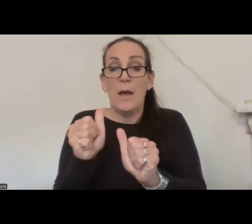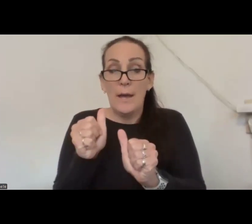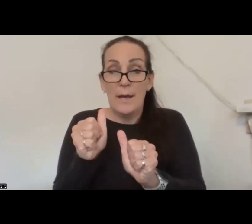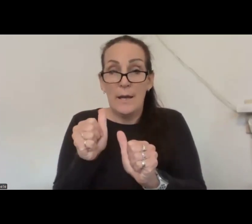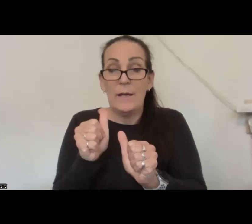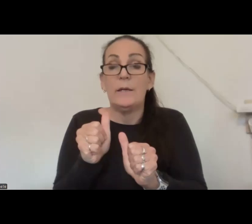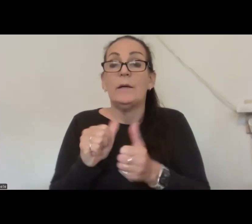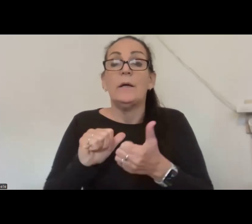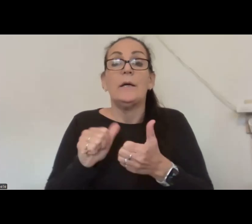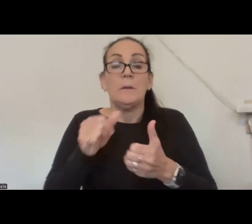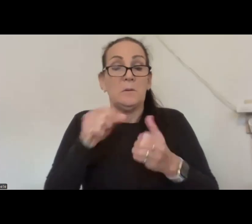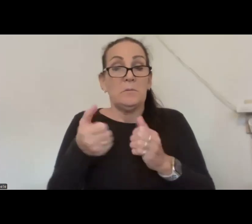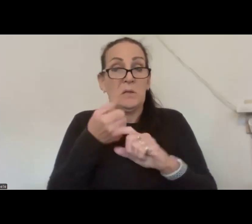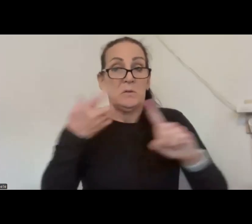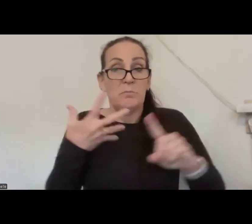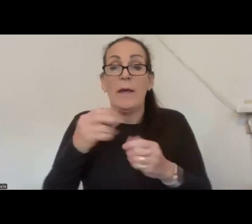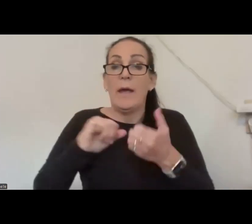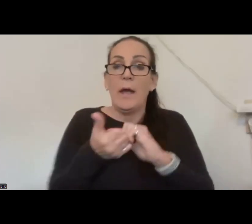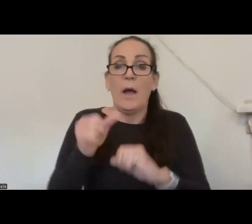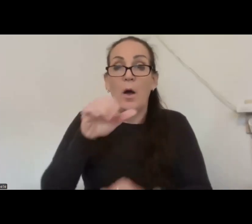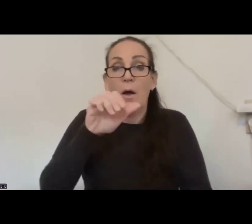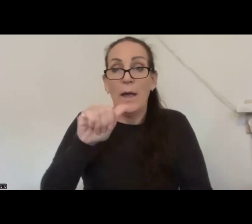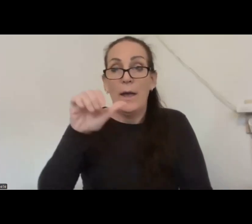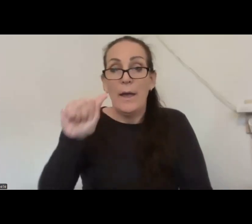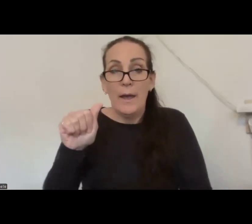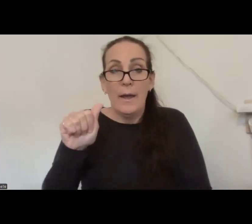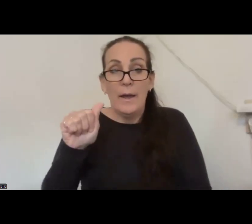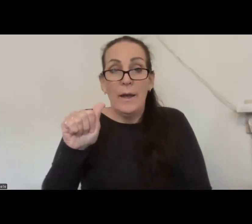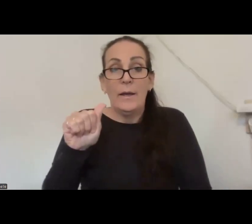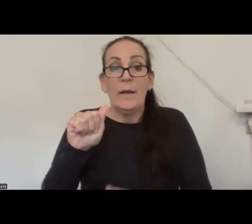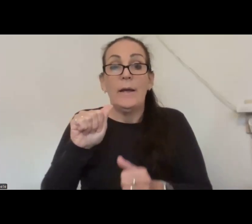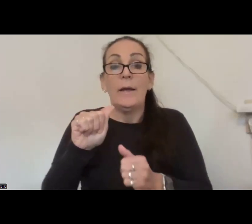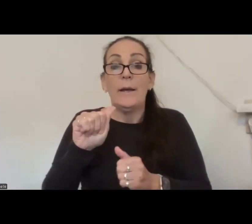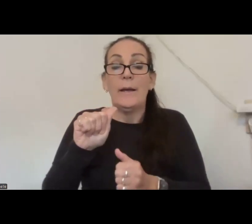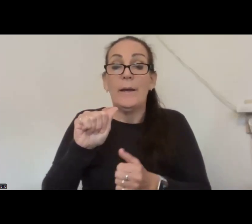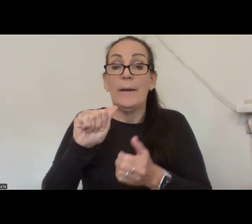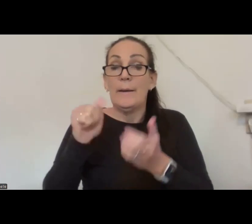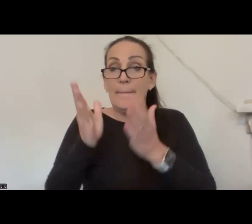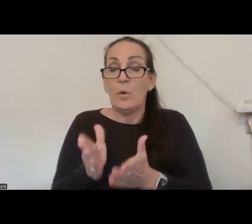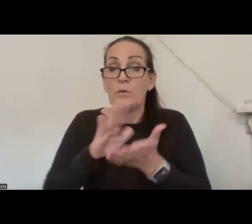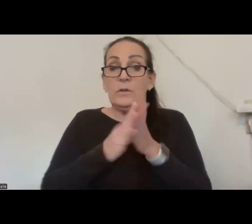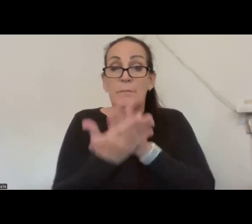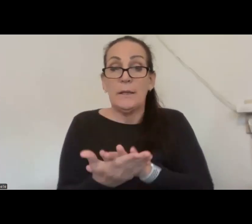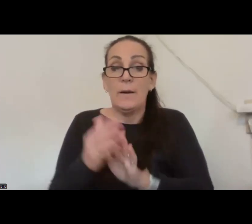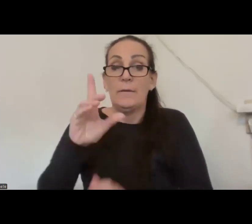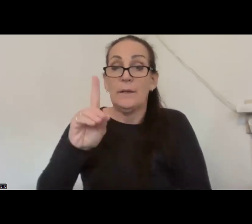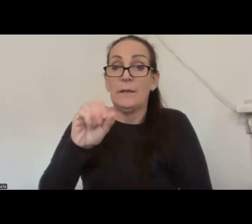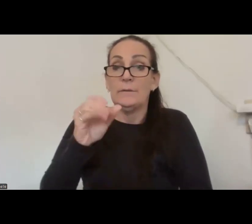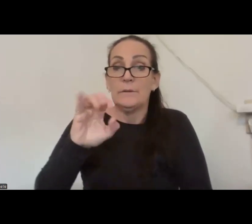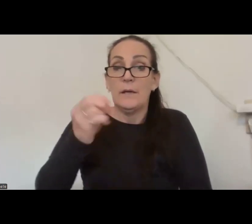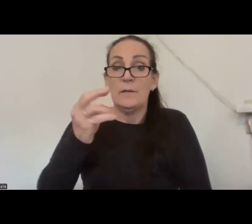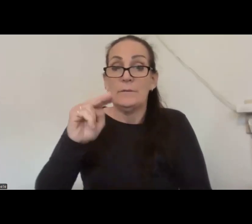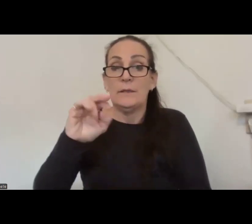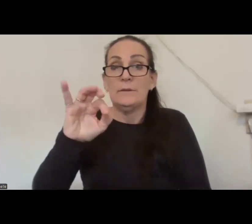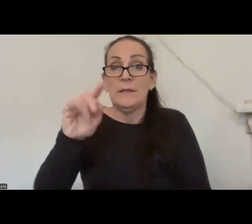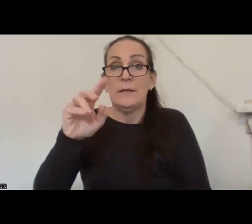AAA becomes designated and de-designated when there are concerns. And we're also going to be affording